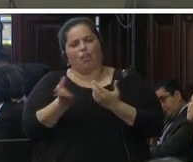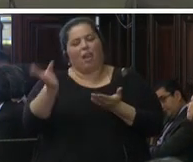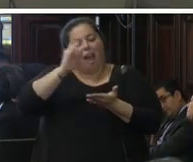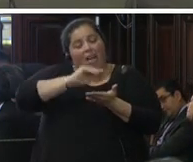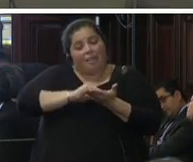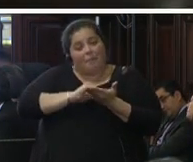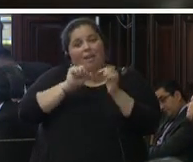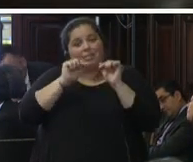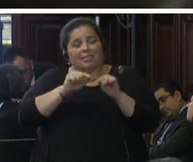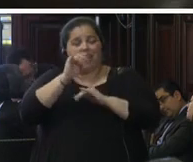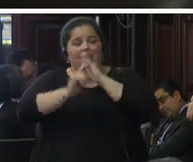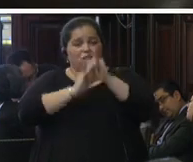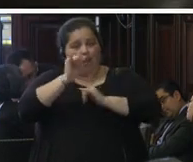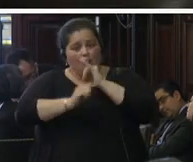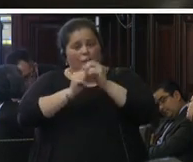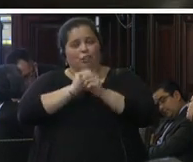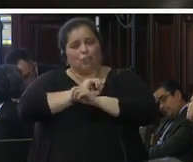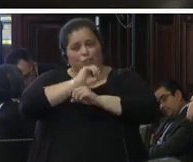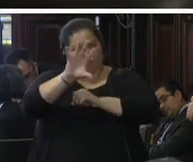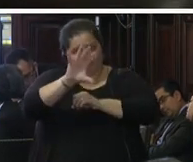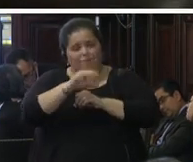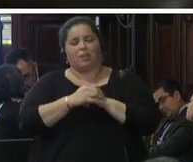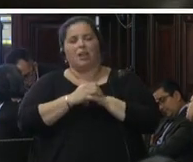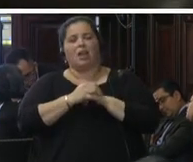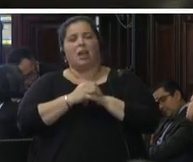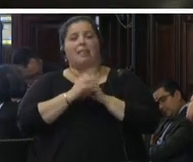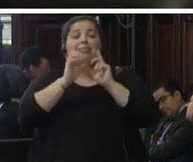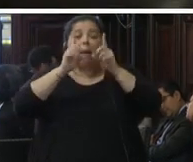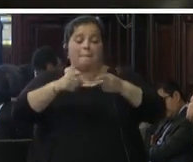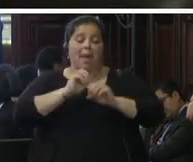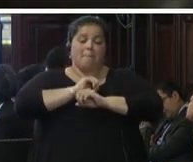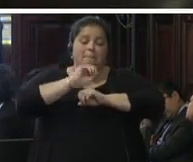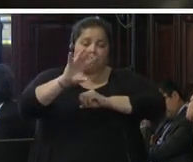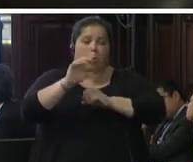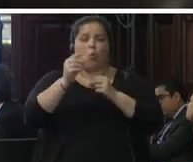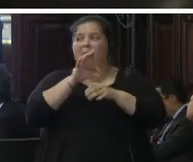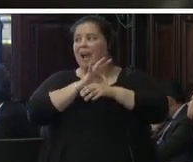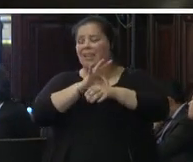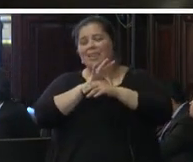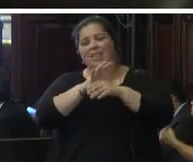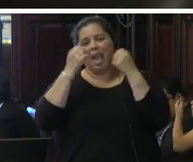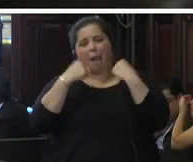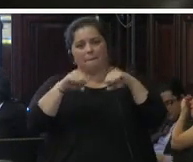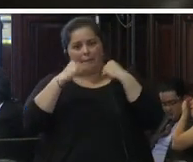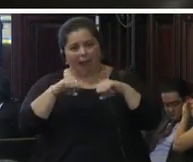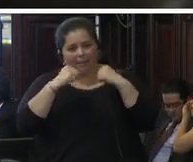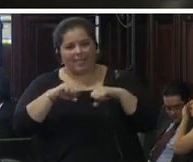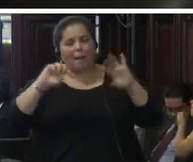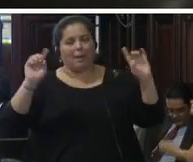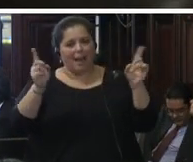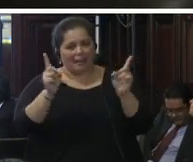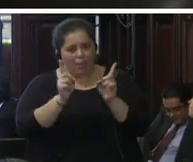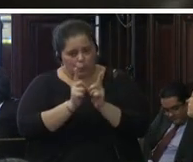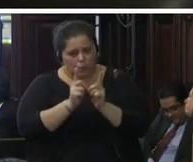report that we we launched a practice to reduce the preventive